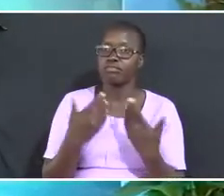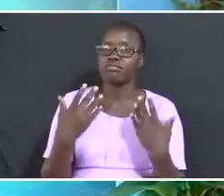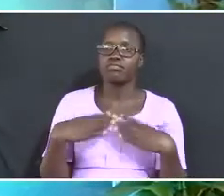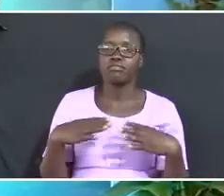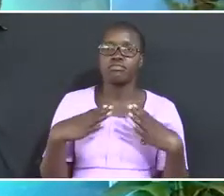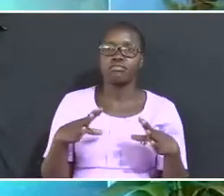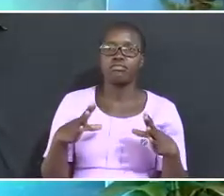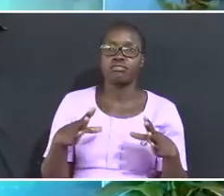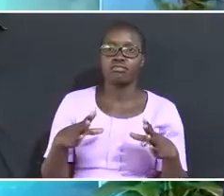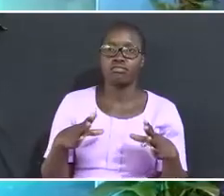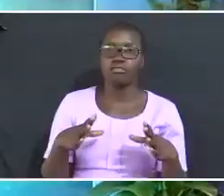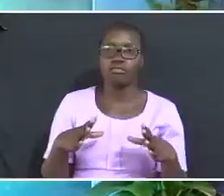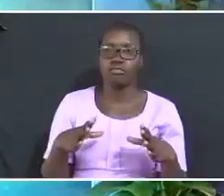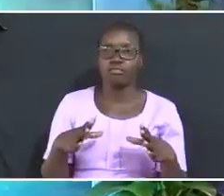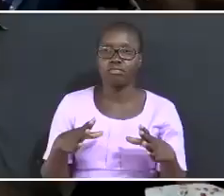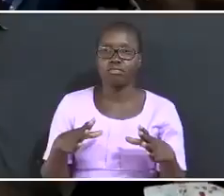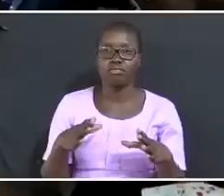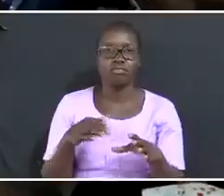people